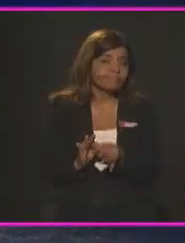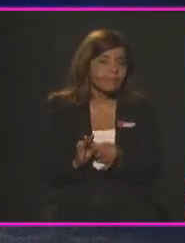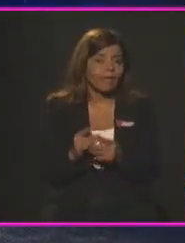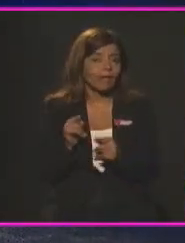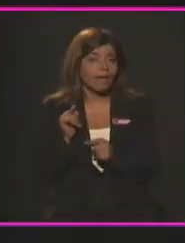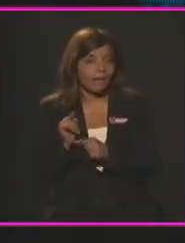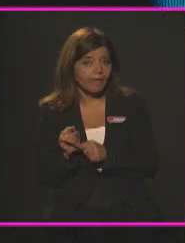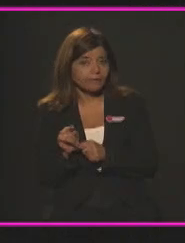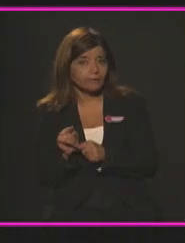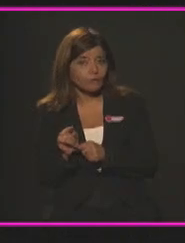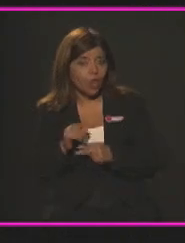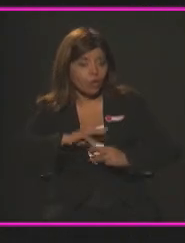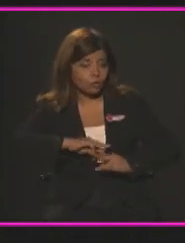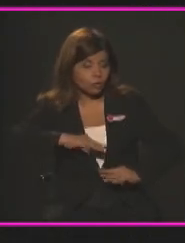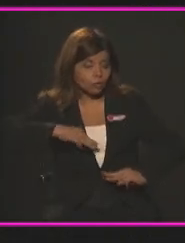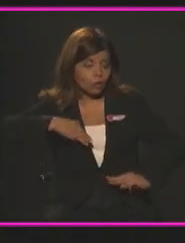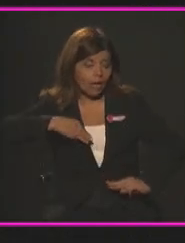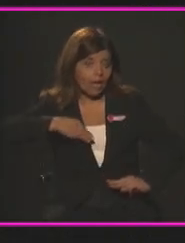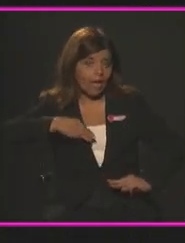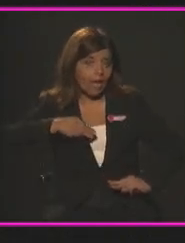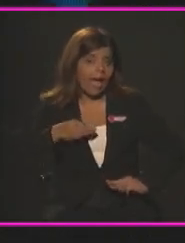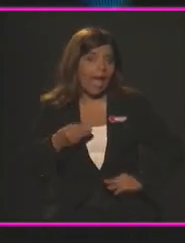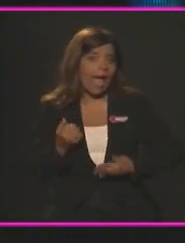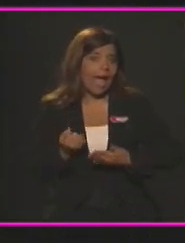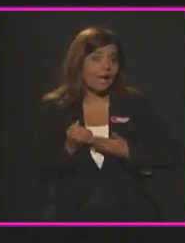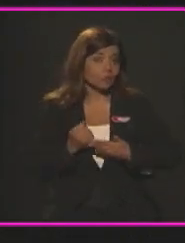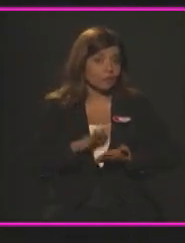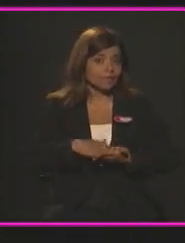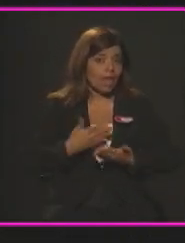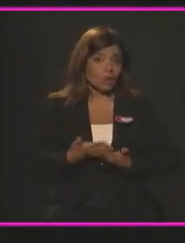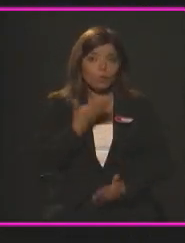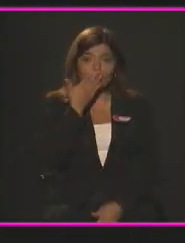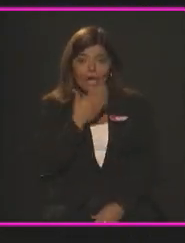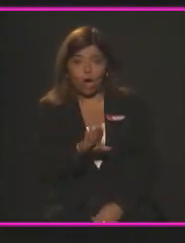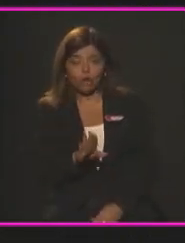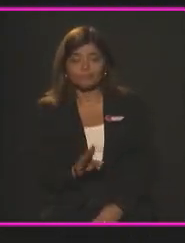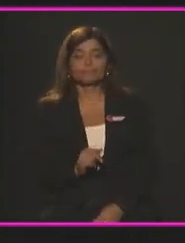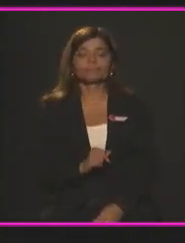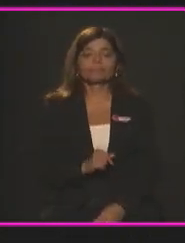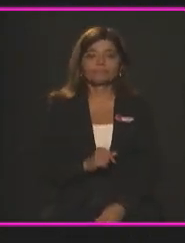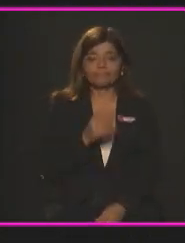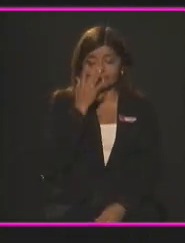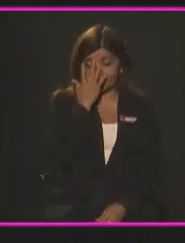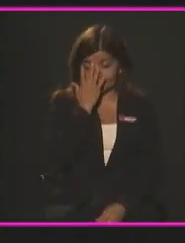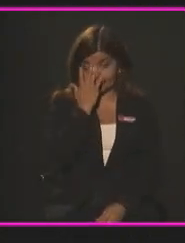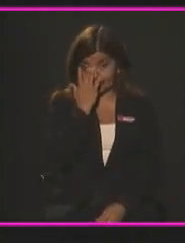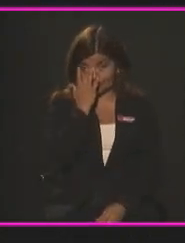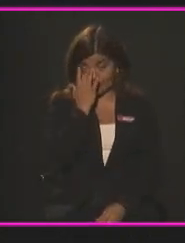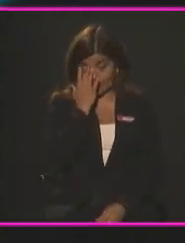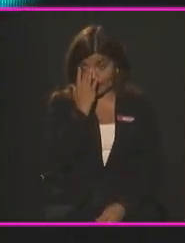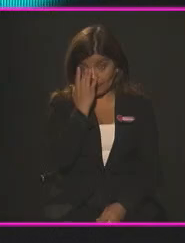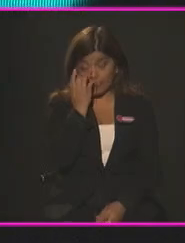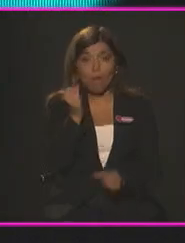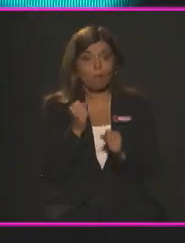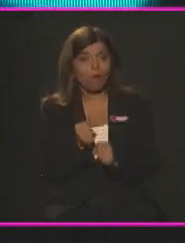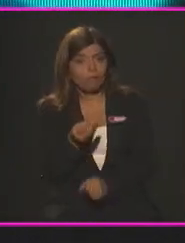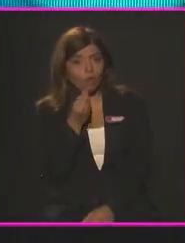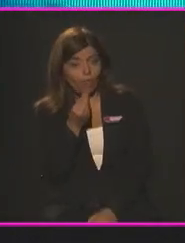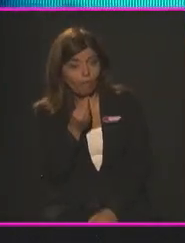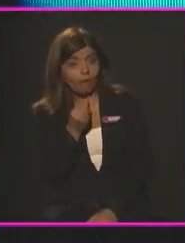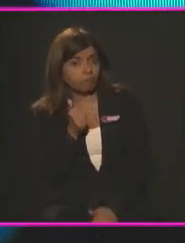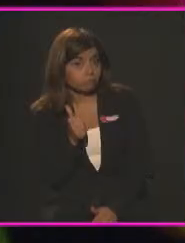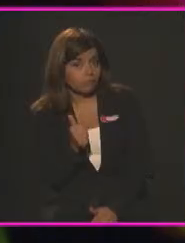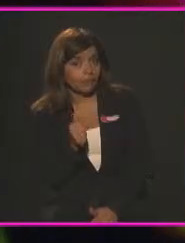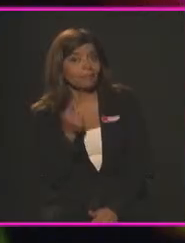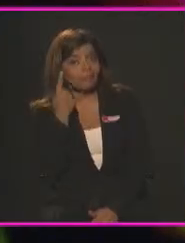expressed for health. Now, eating right can be difficult, and even where I live in California in the